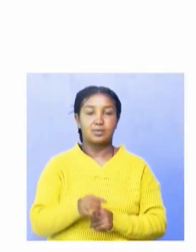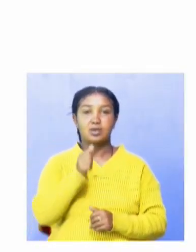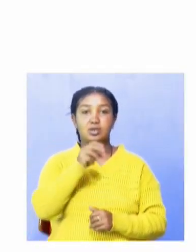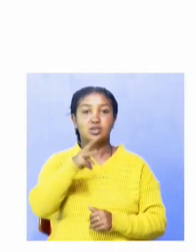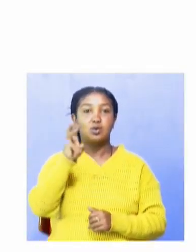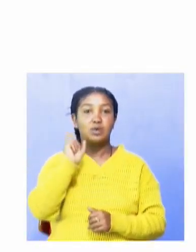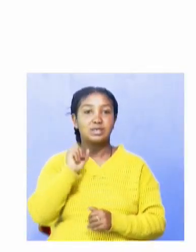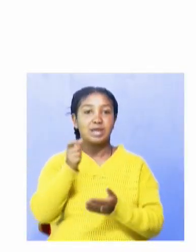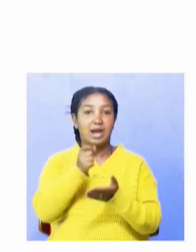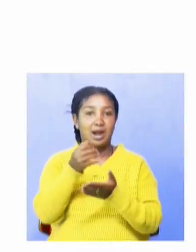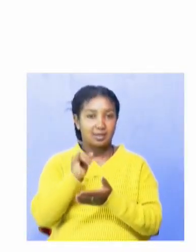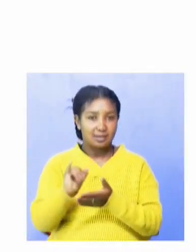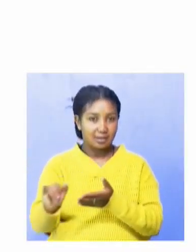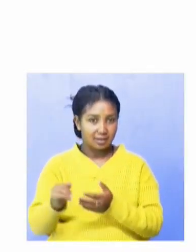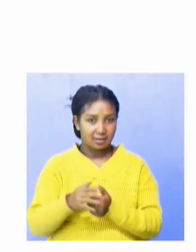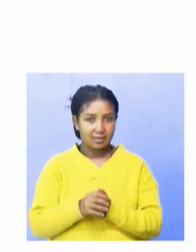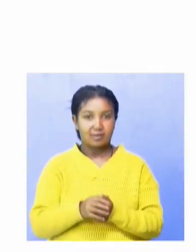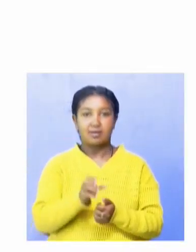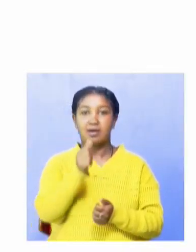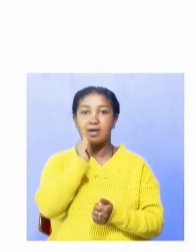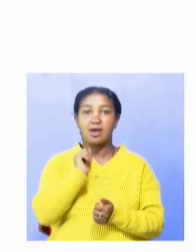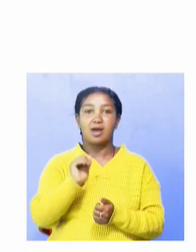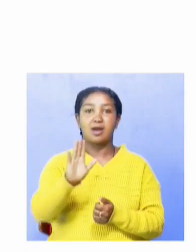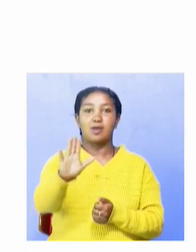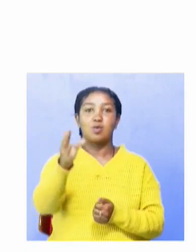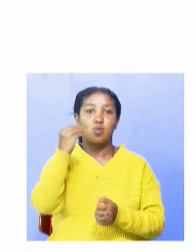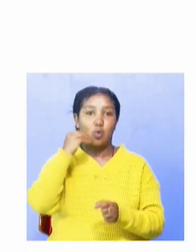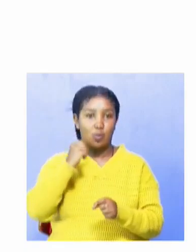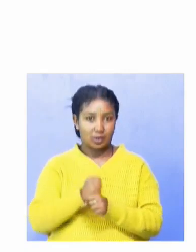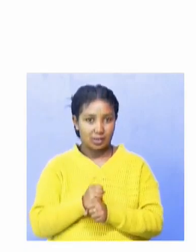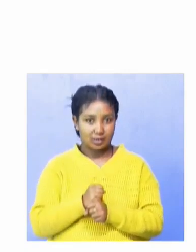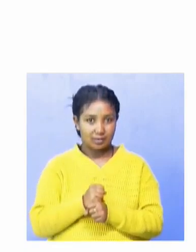She was writing her homework.